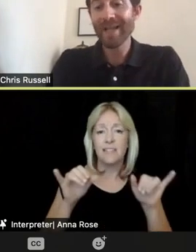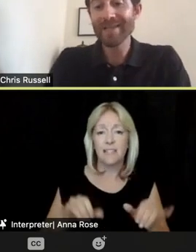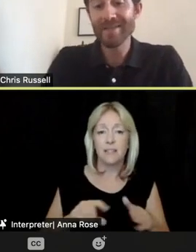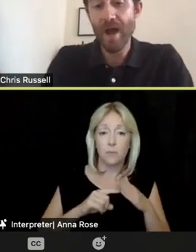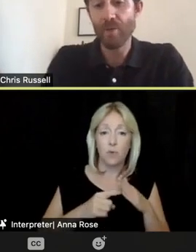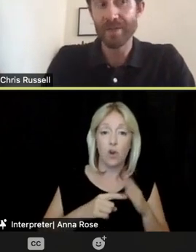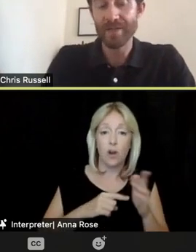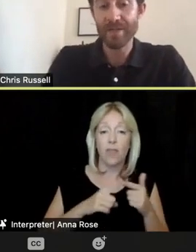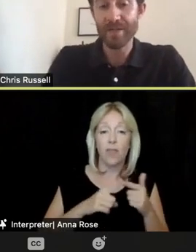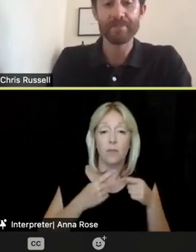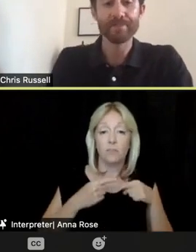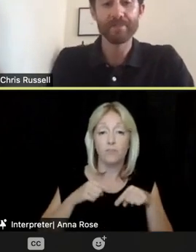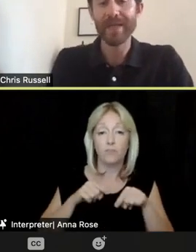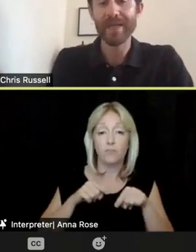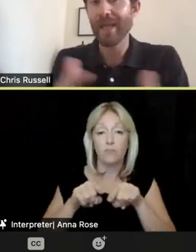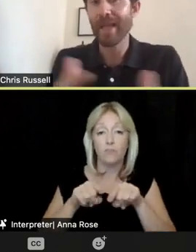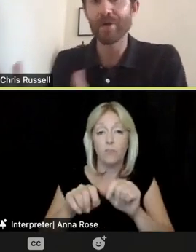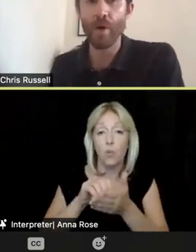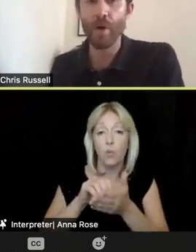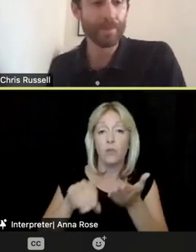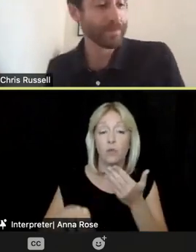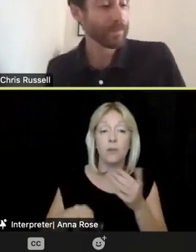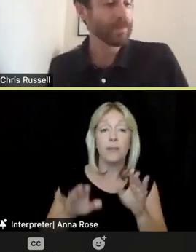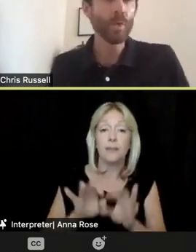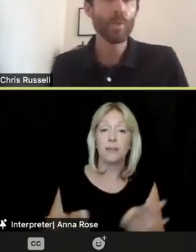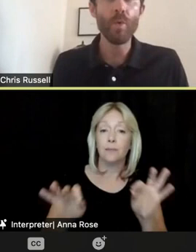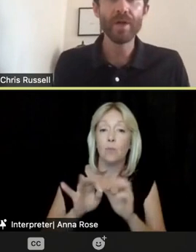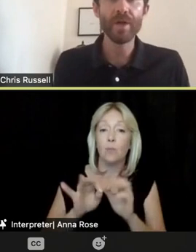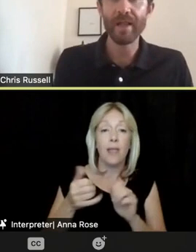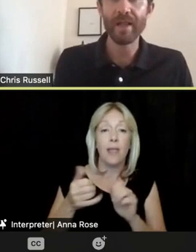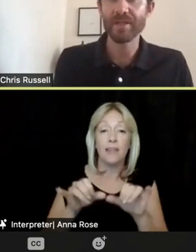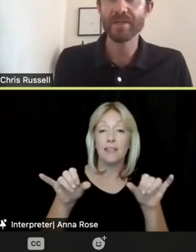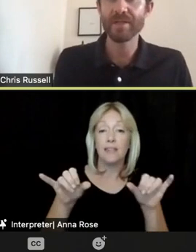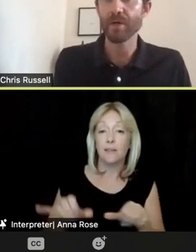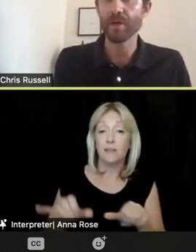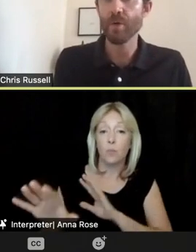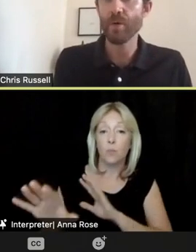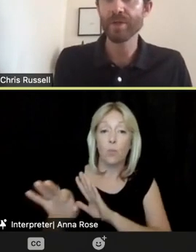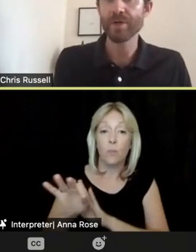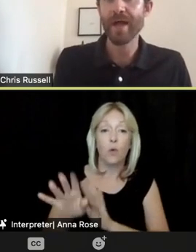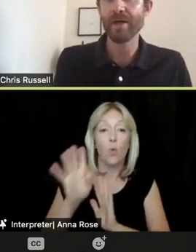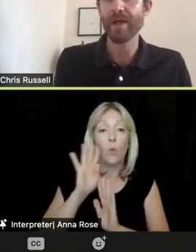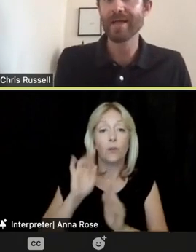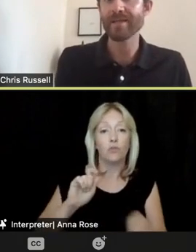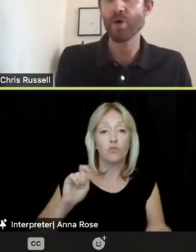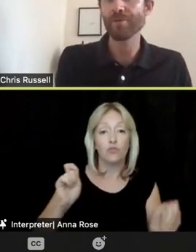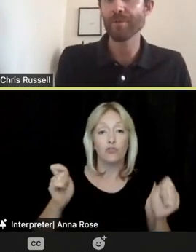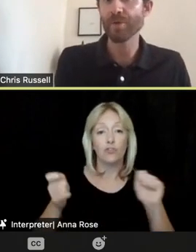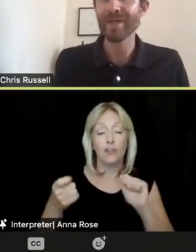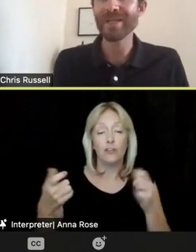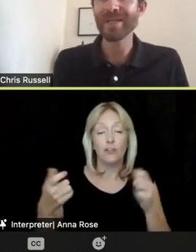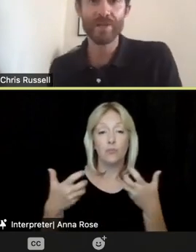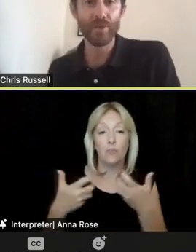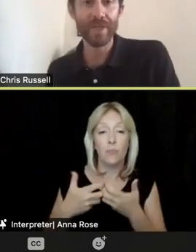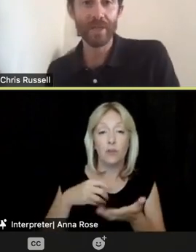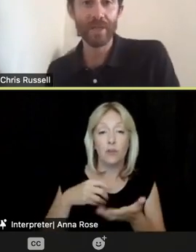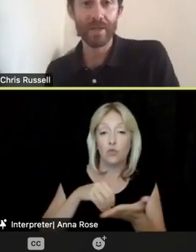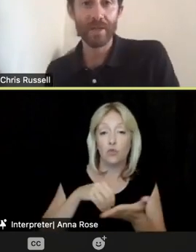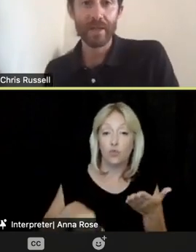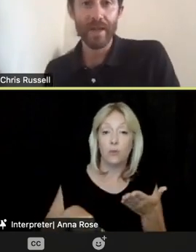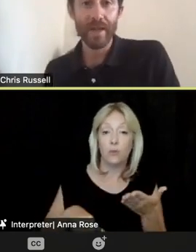We don't want to get stuck with a system that can't grow. We want to develop systems that grow with the child as they go from 3D